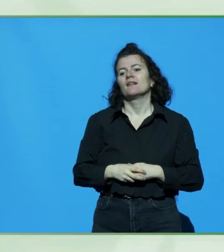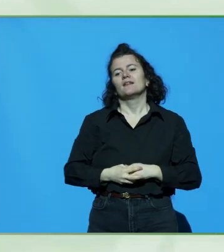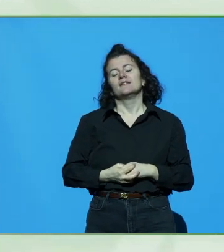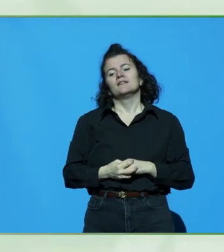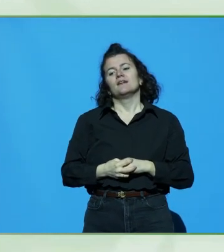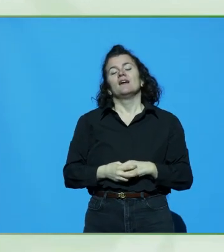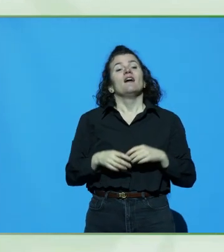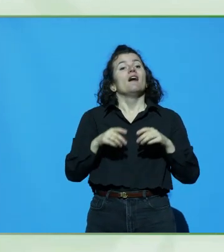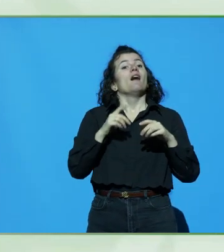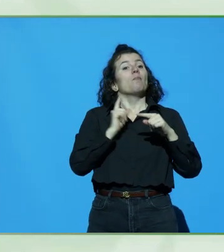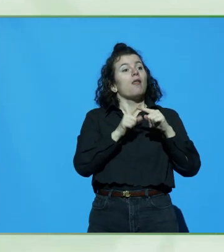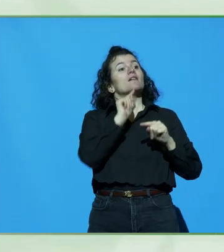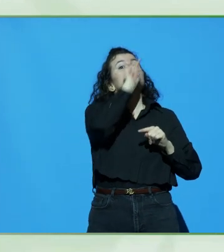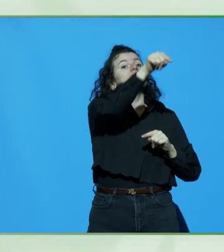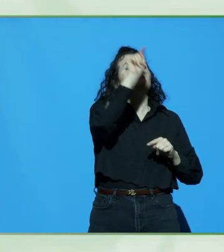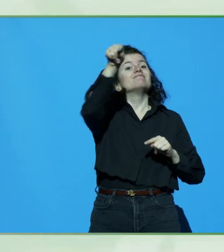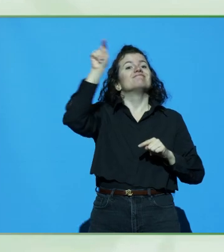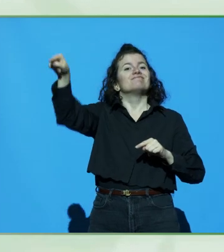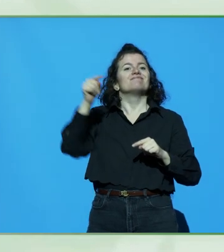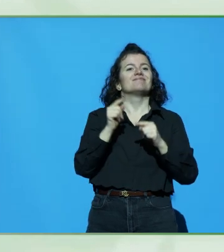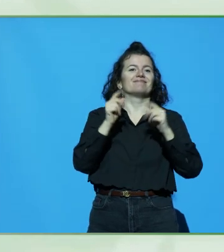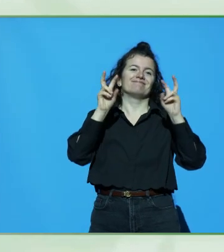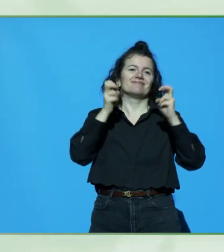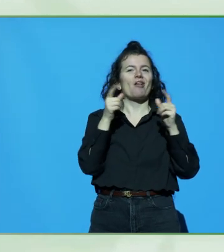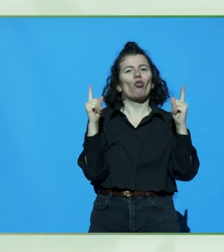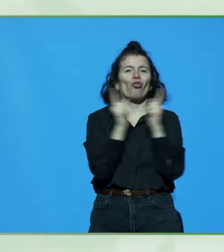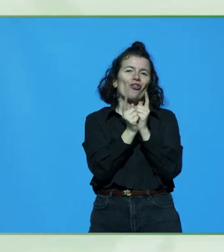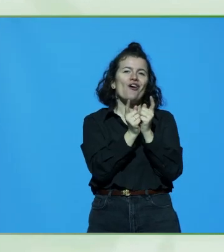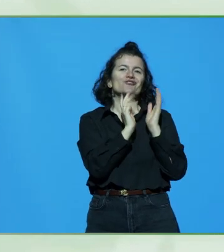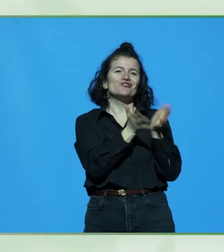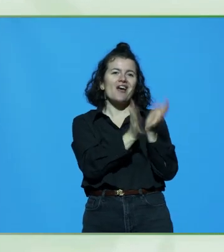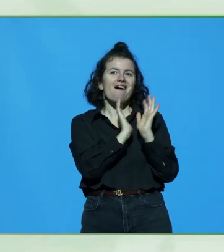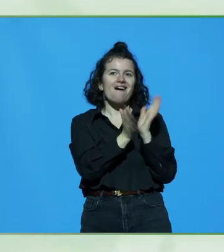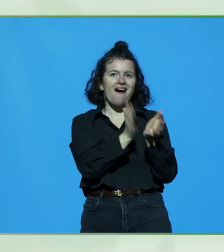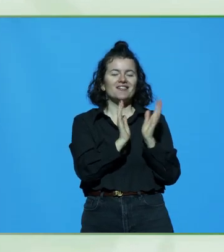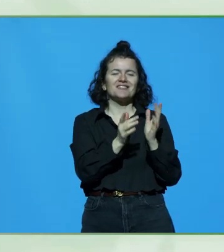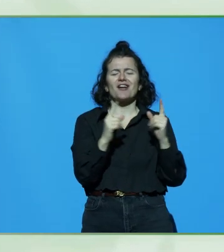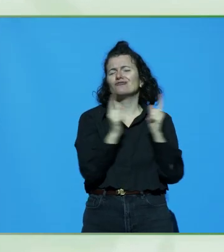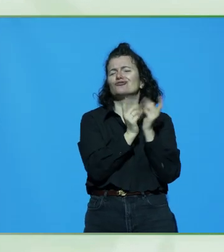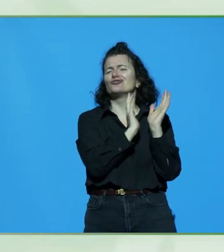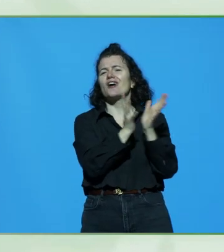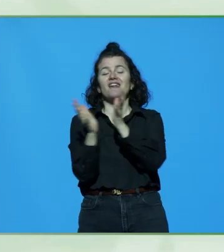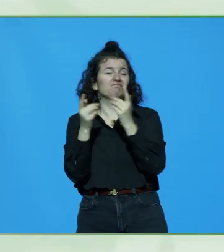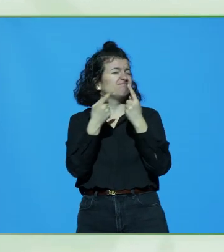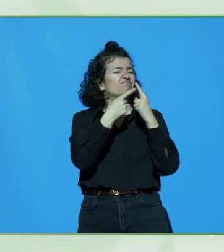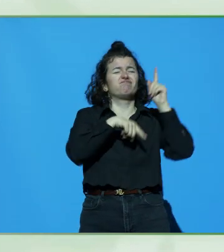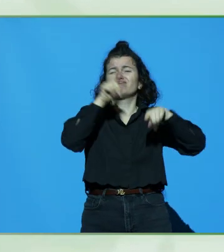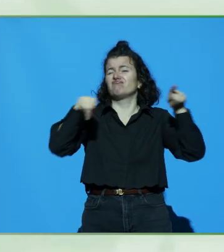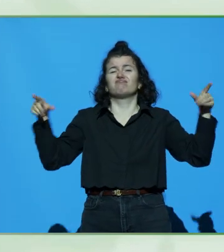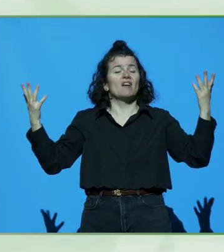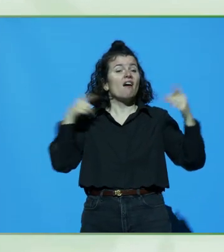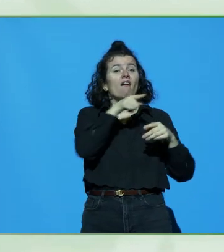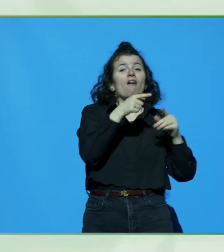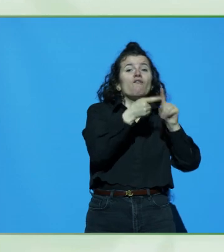from all over the world, where we have heard from students of University of Washington, from big brands